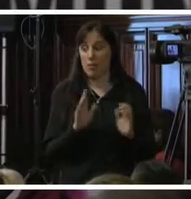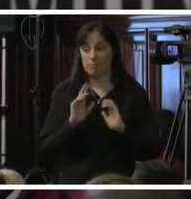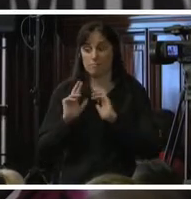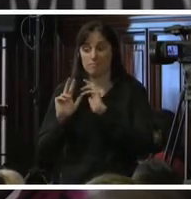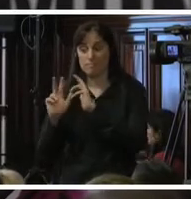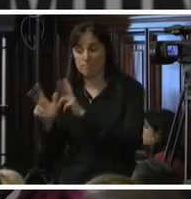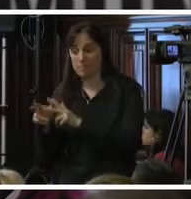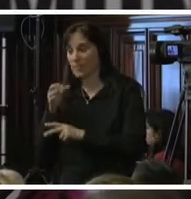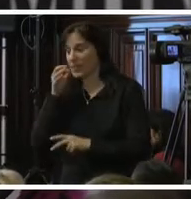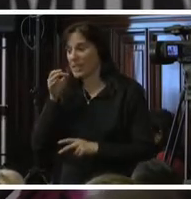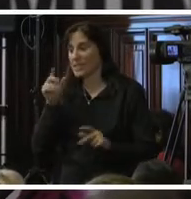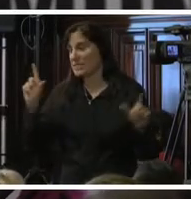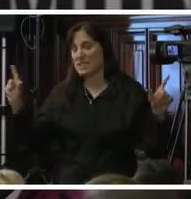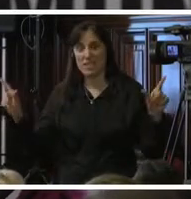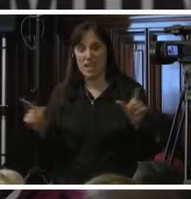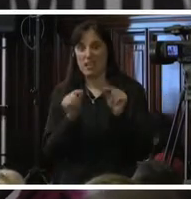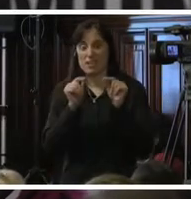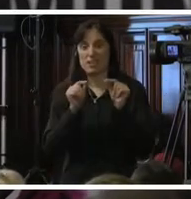And